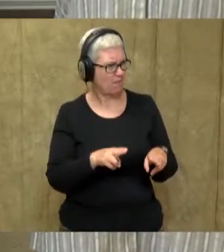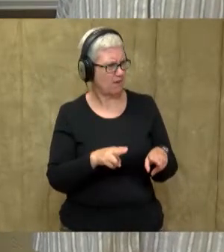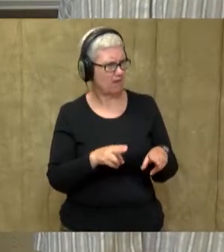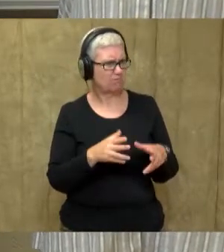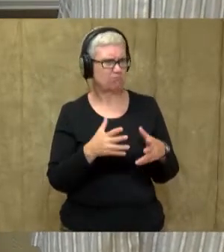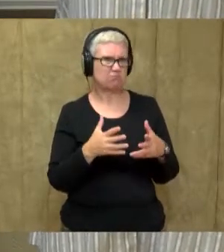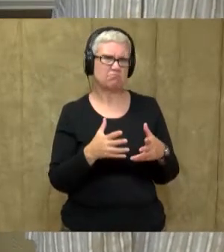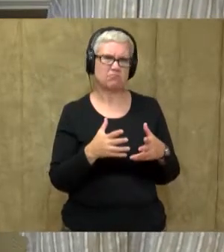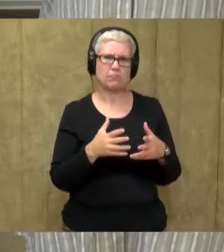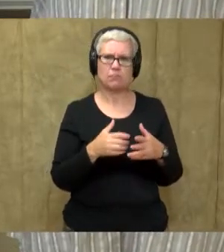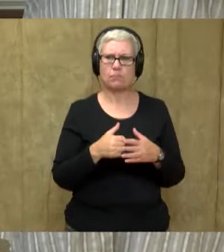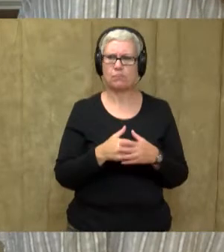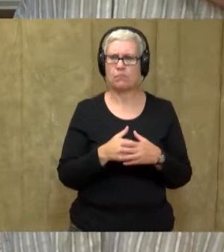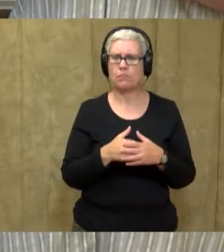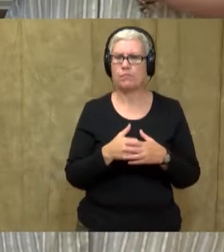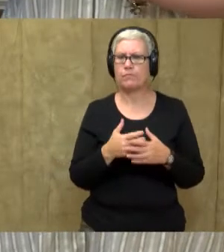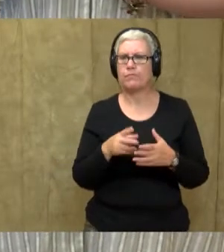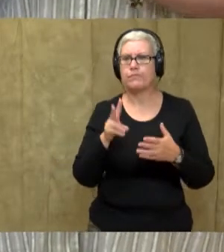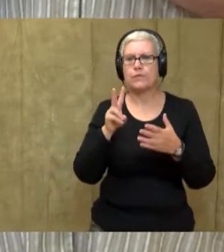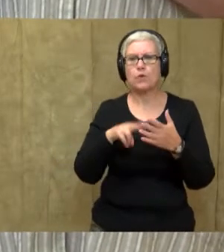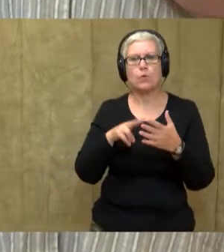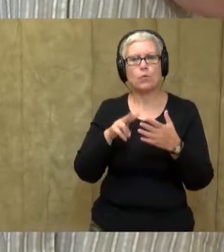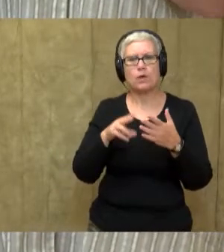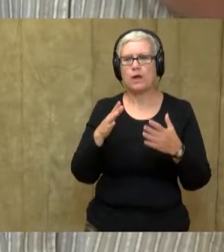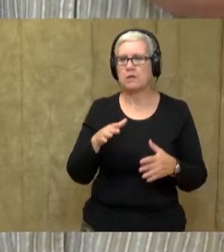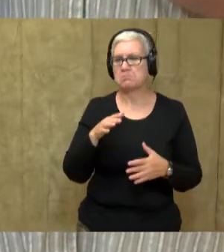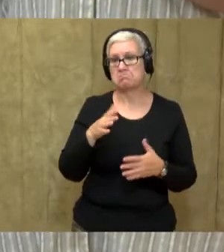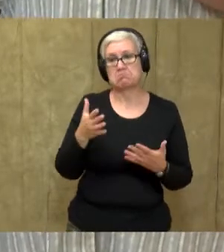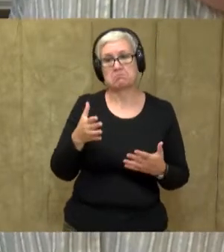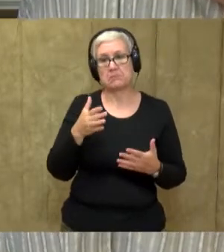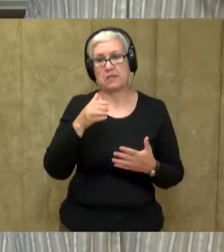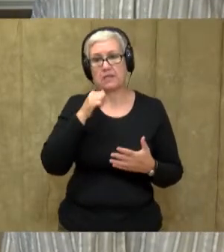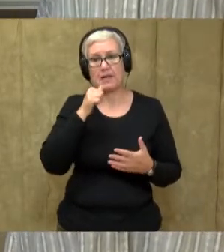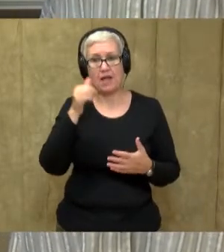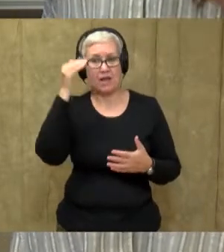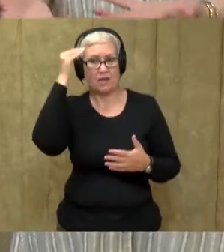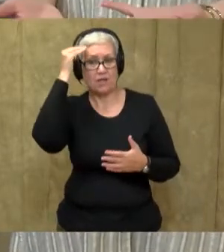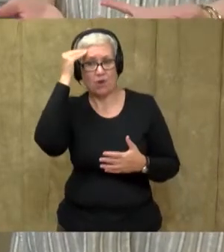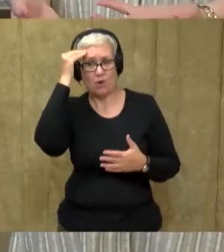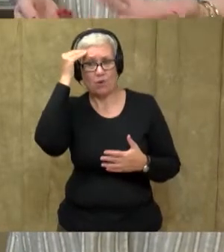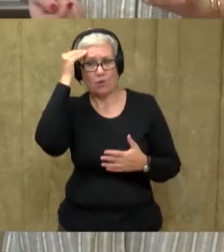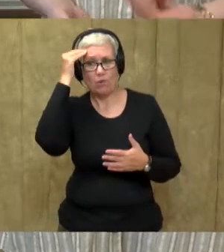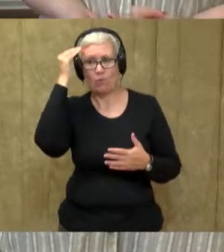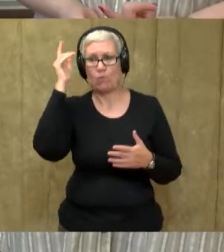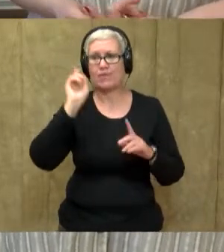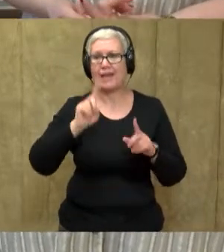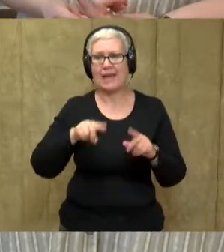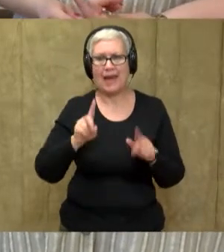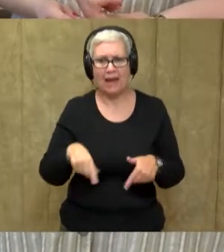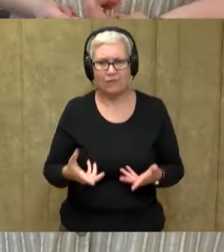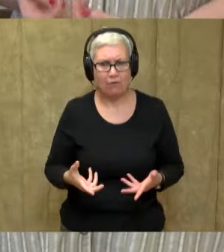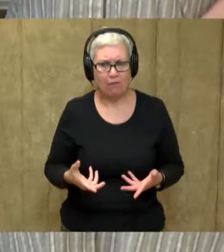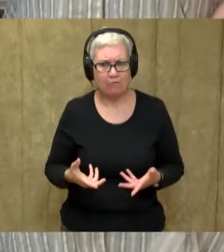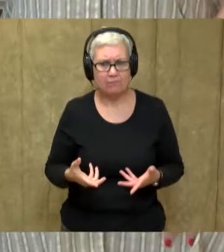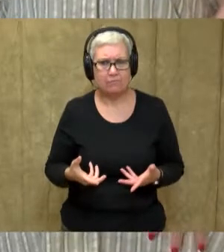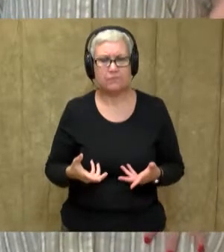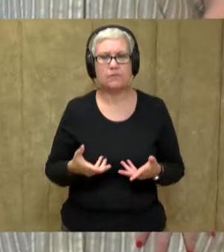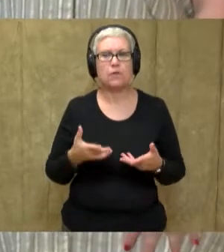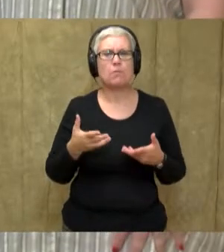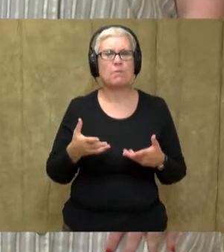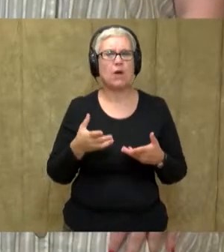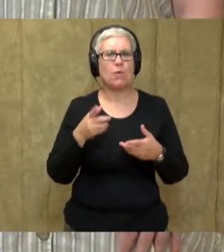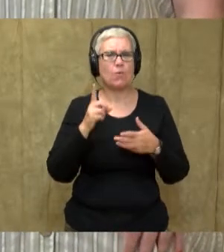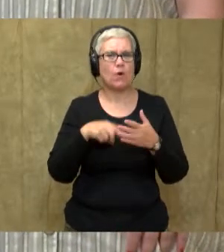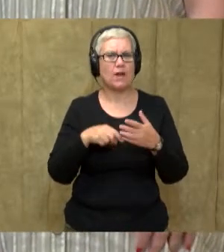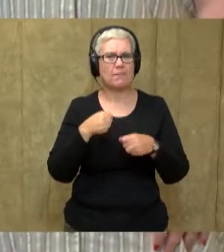them a question. Now, the reader is not expected to necessarily, or the listener is not expected to necessarily answer that question. But what they